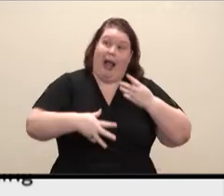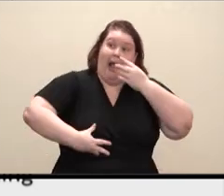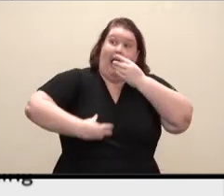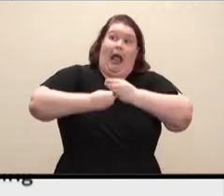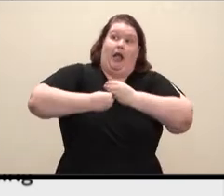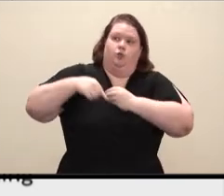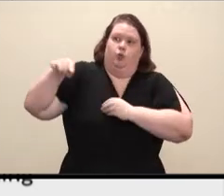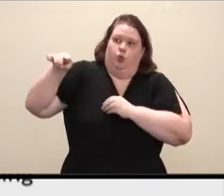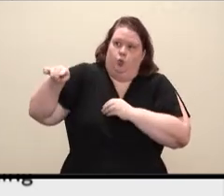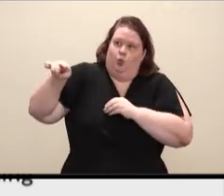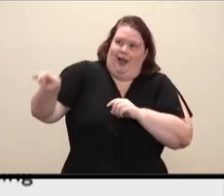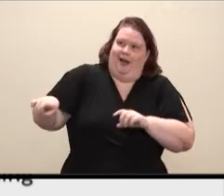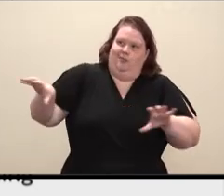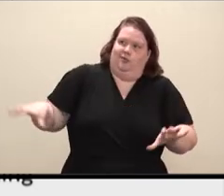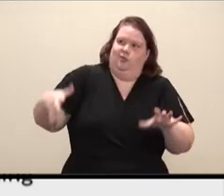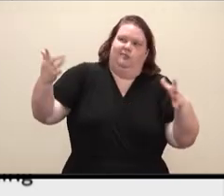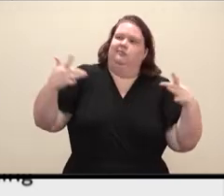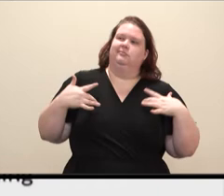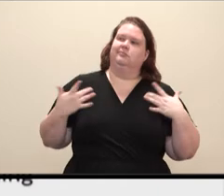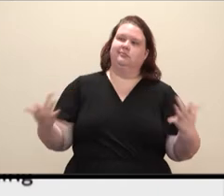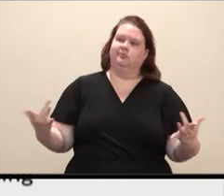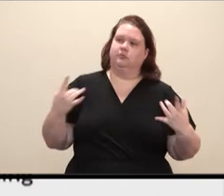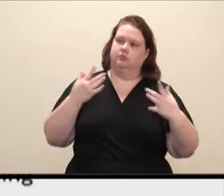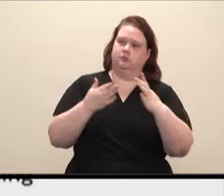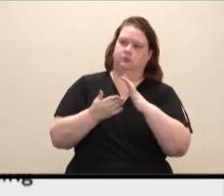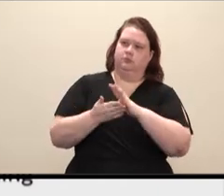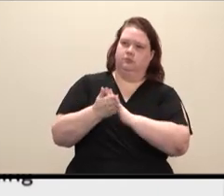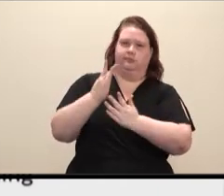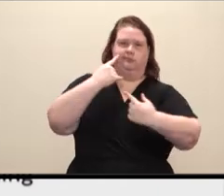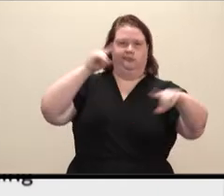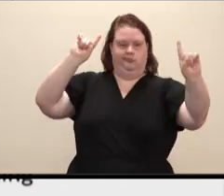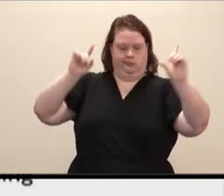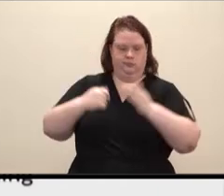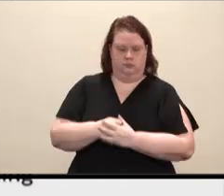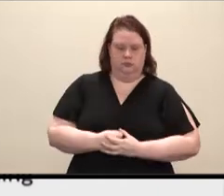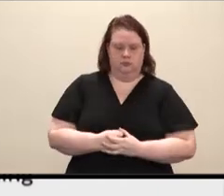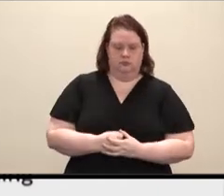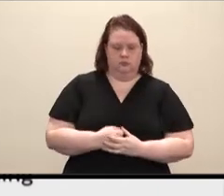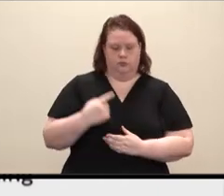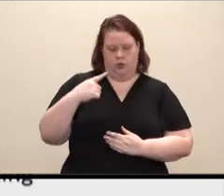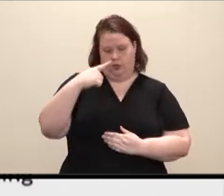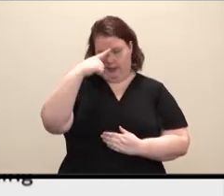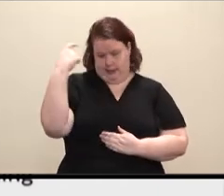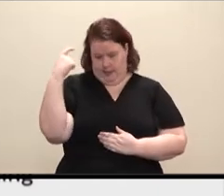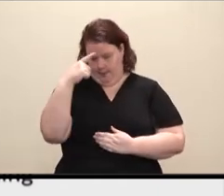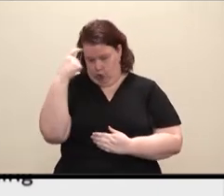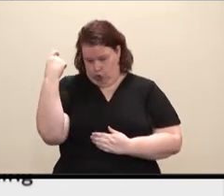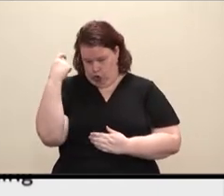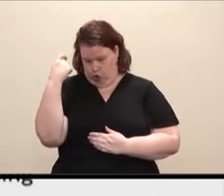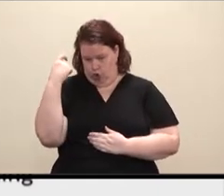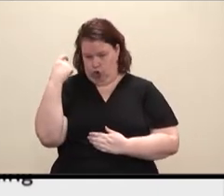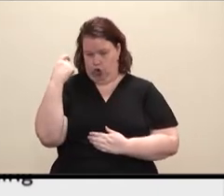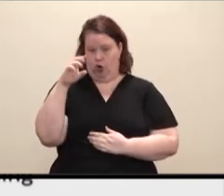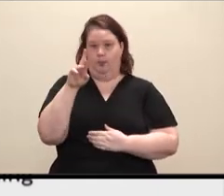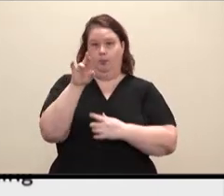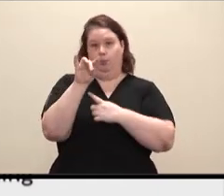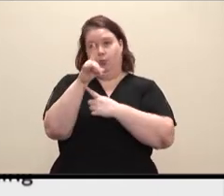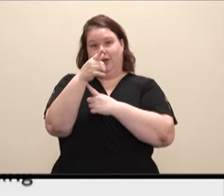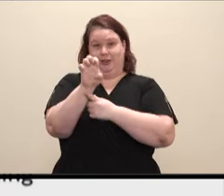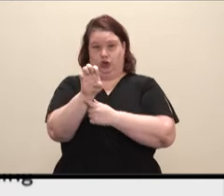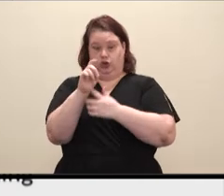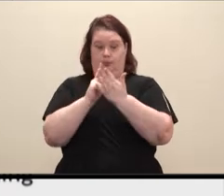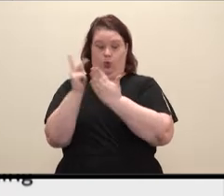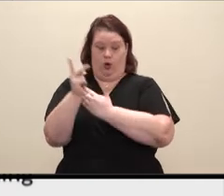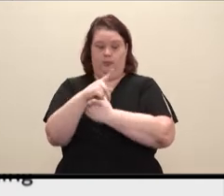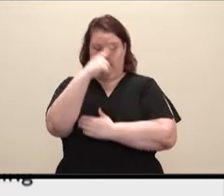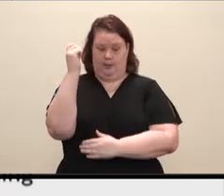things that you're going to have to do to be successful? And so we'll work through that. The summer, first summer bridge program will be in the summer of 22, and